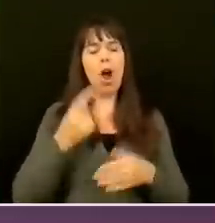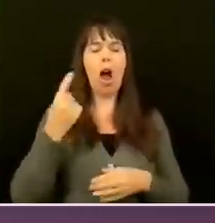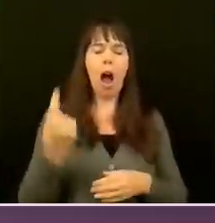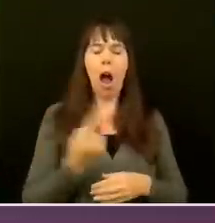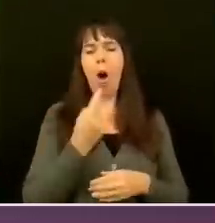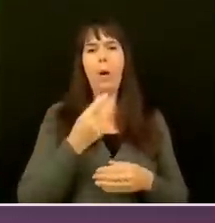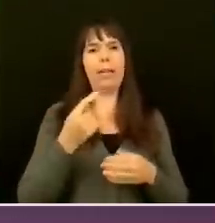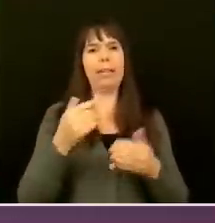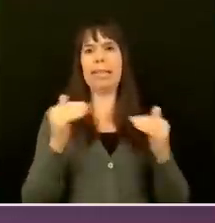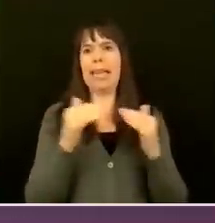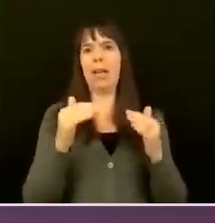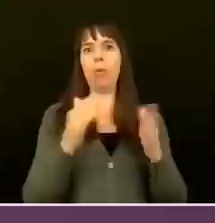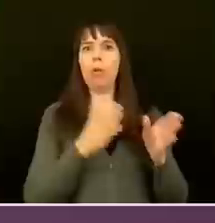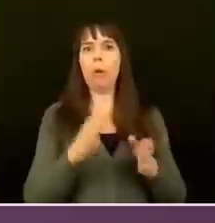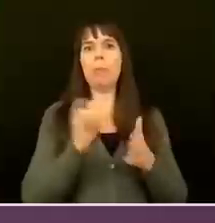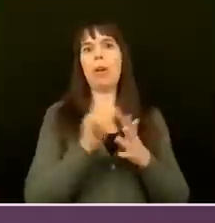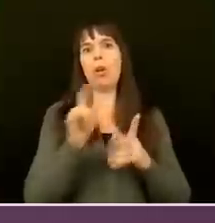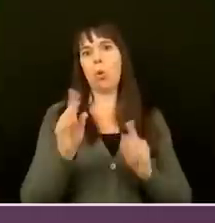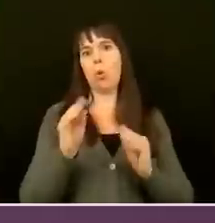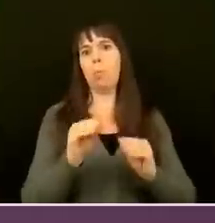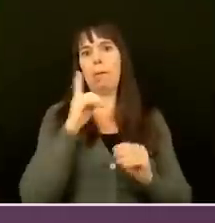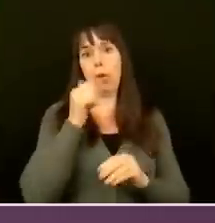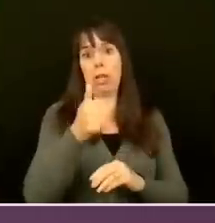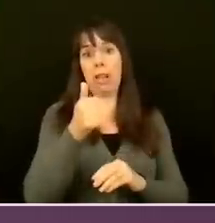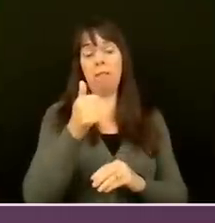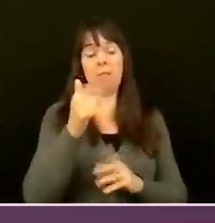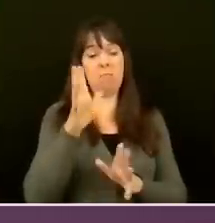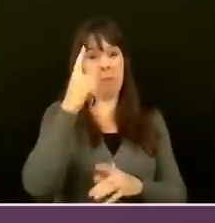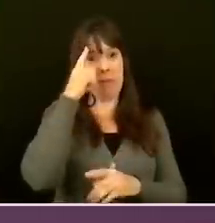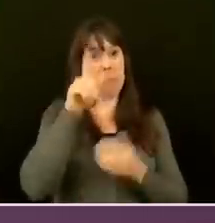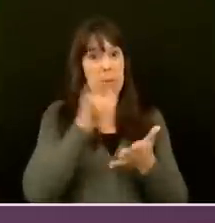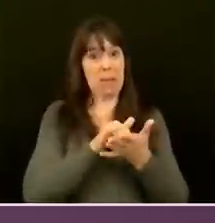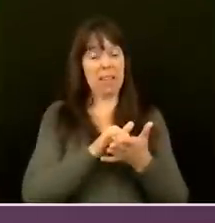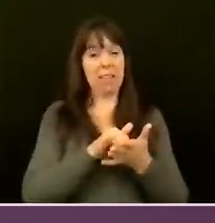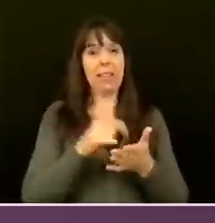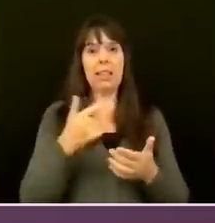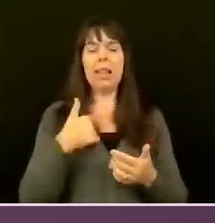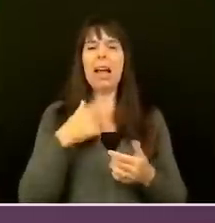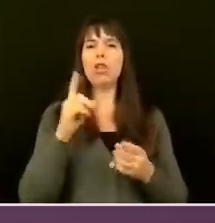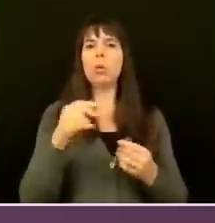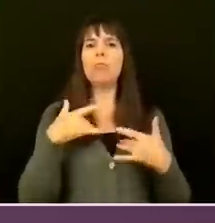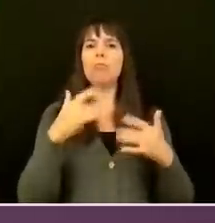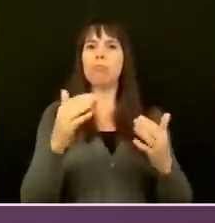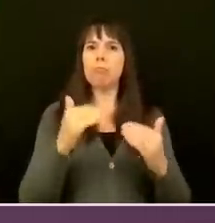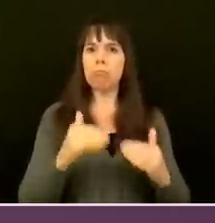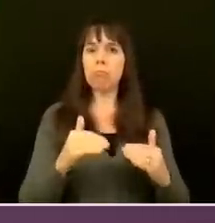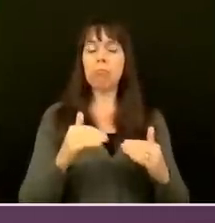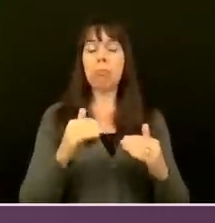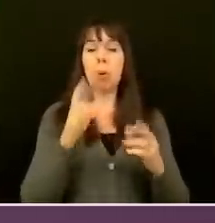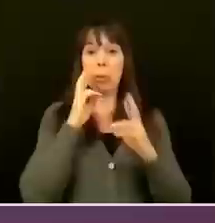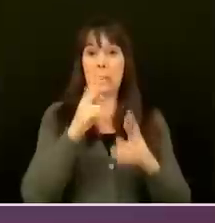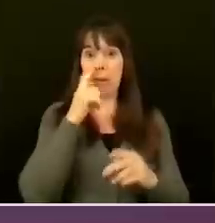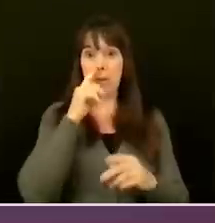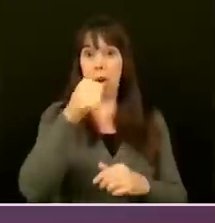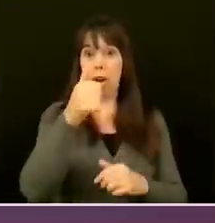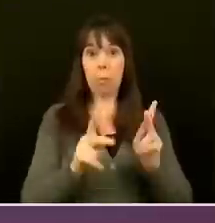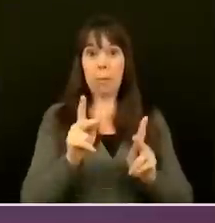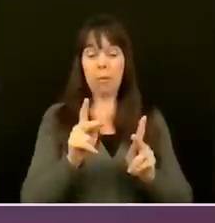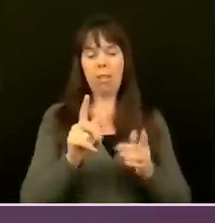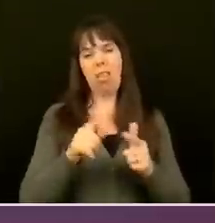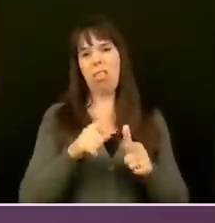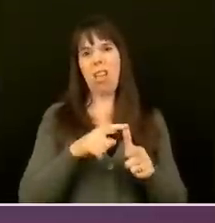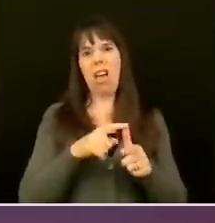equal to the level of preparation that you put in. Think about that. If you have a low level of respect for somebody, then the